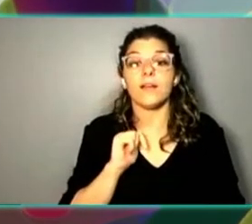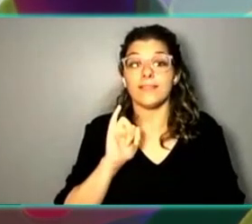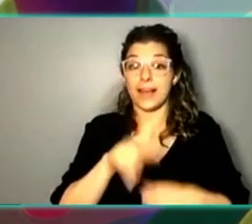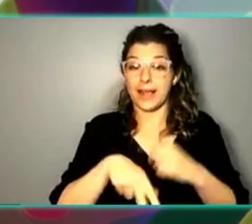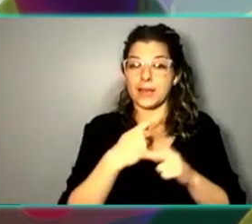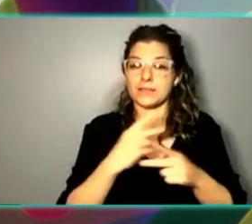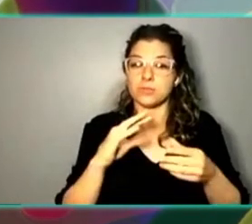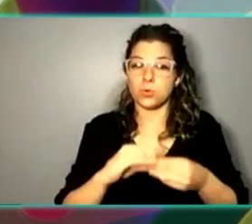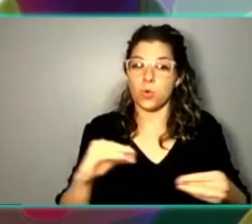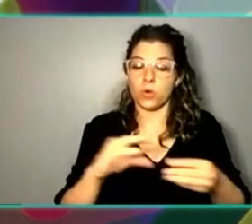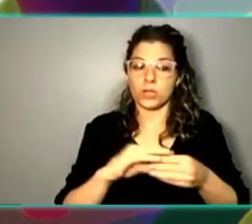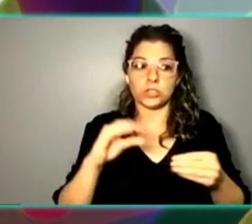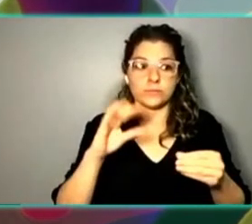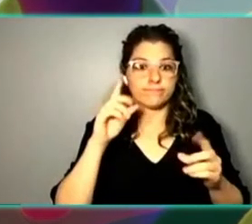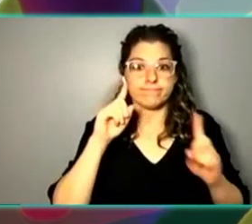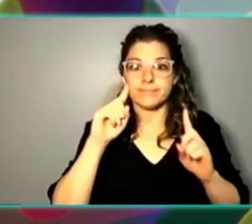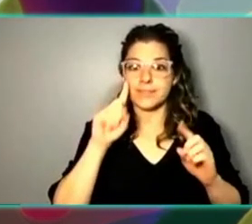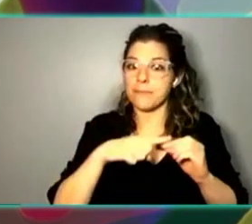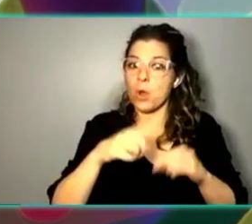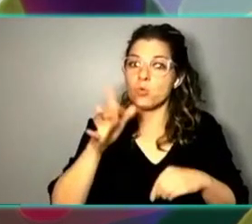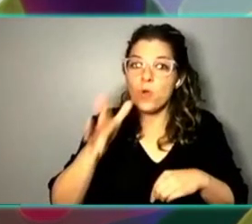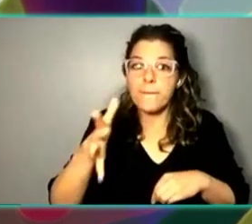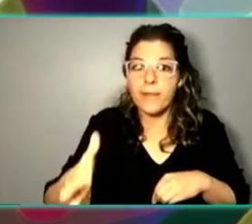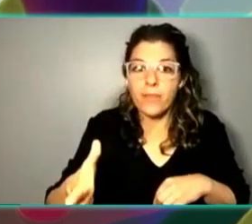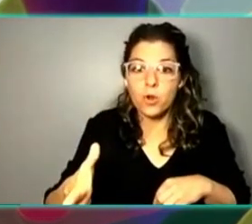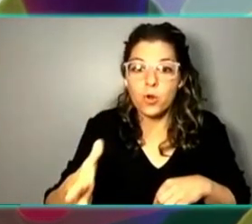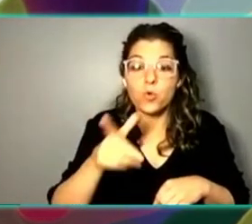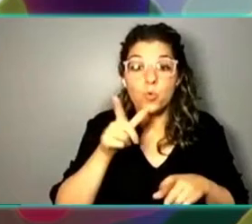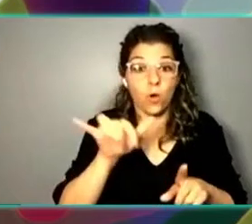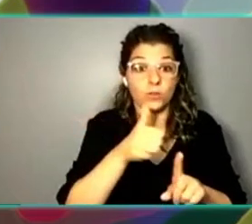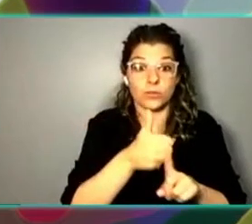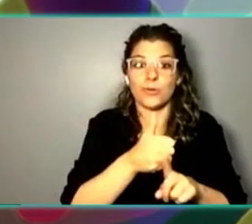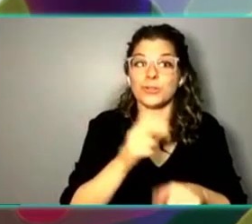stories, just hearing about our grandmother, who also was a twin,